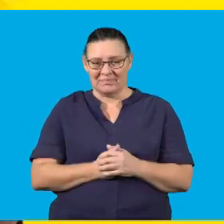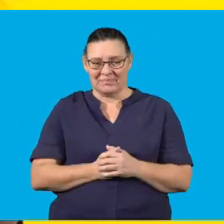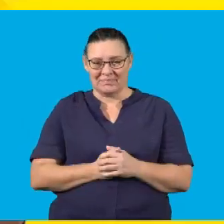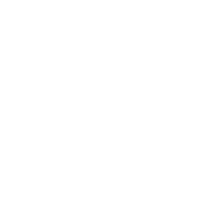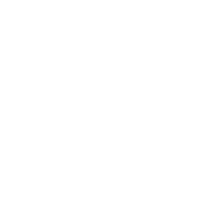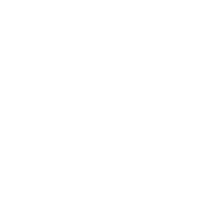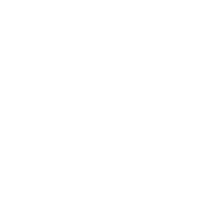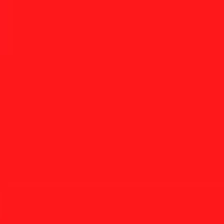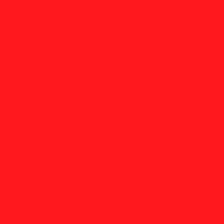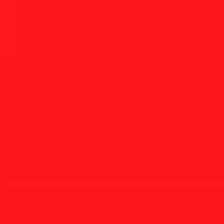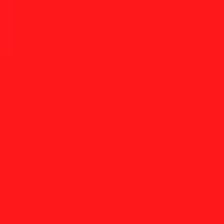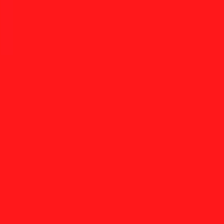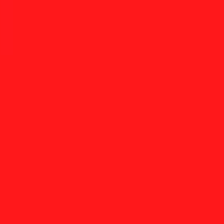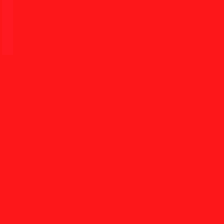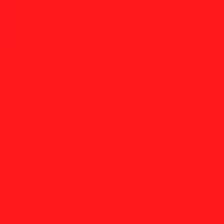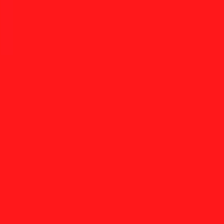up.